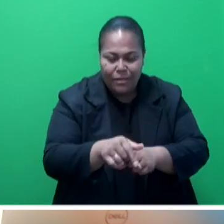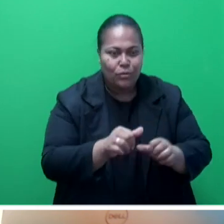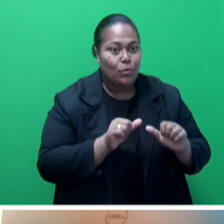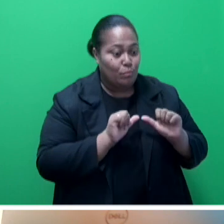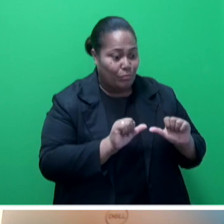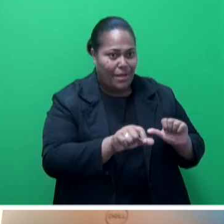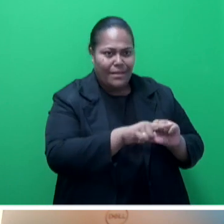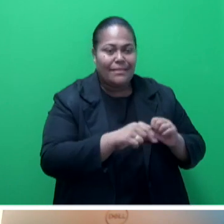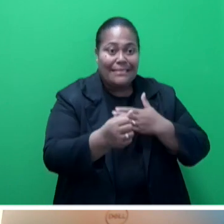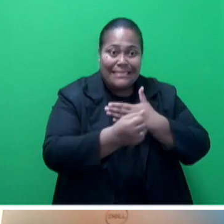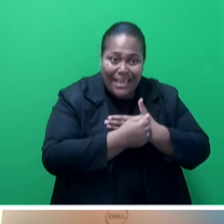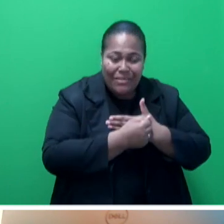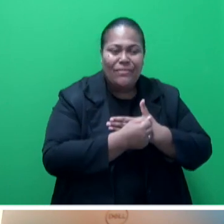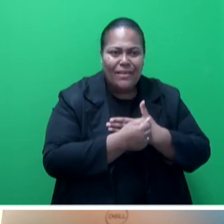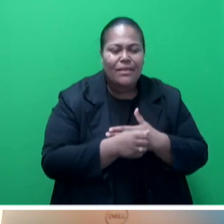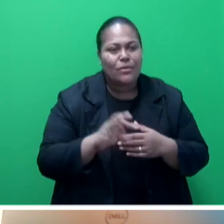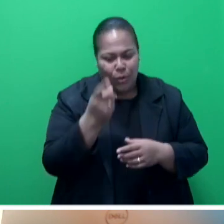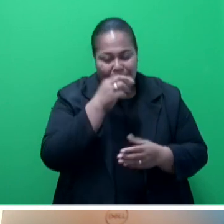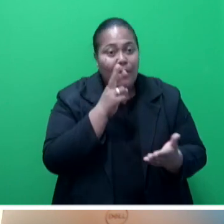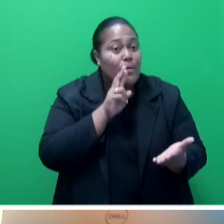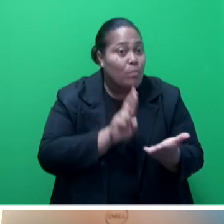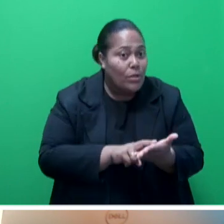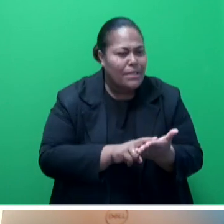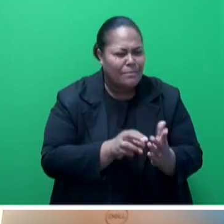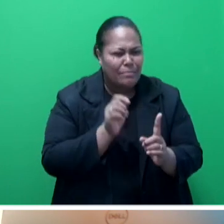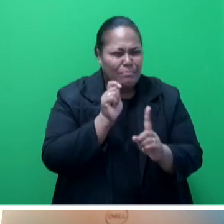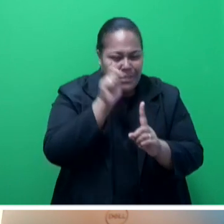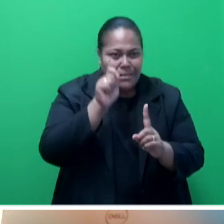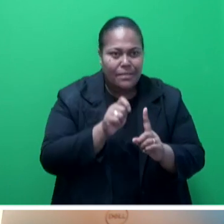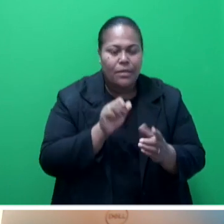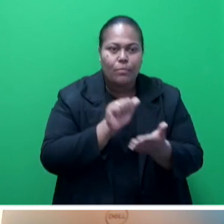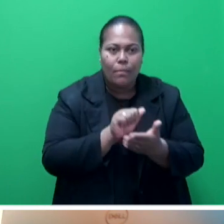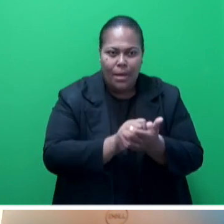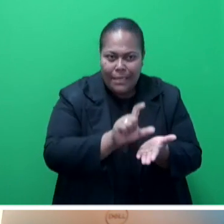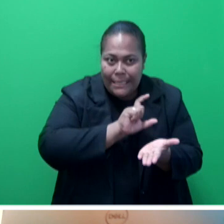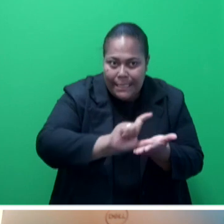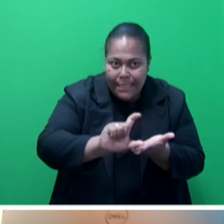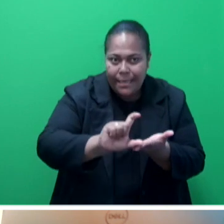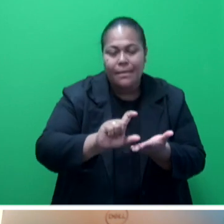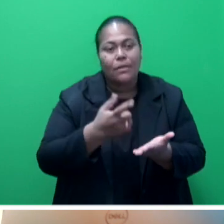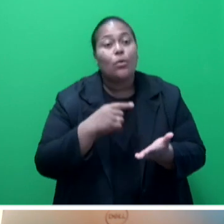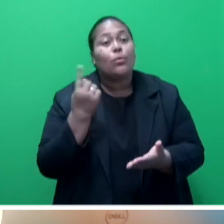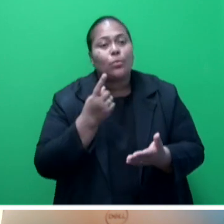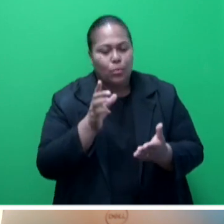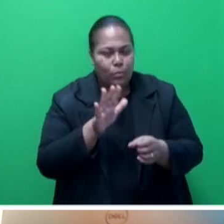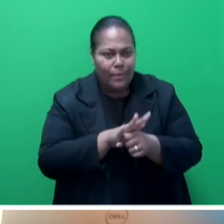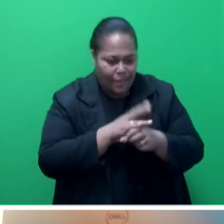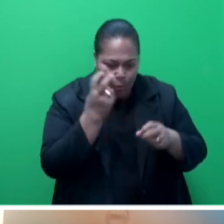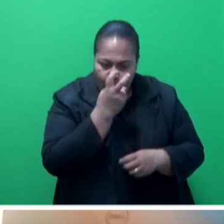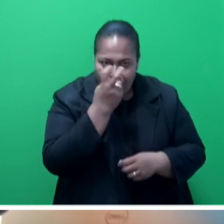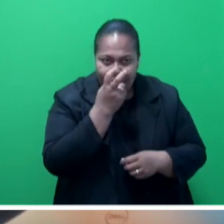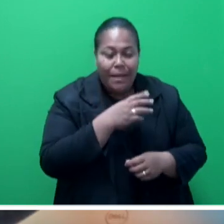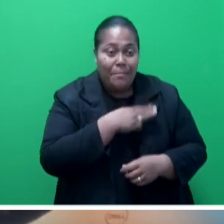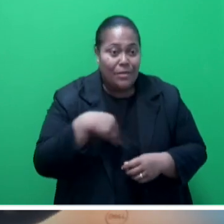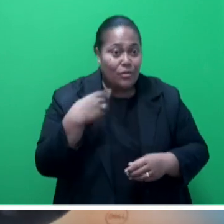robust monitoring, reporting and verification system which will be jointly administered by the Ministry of Forestry, Itauke